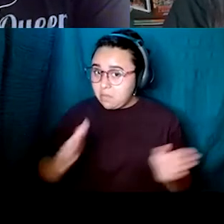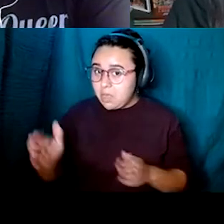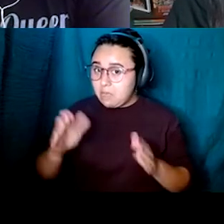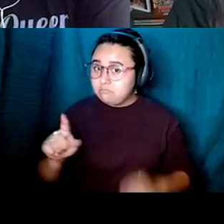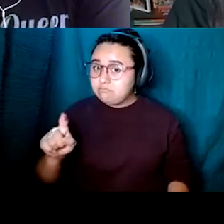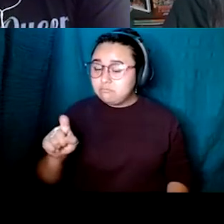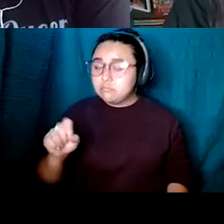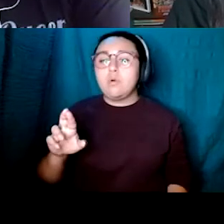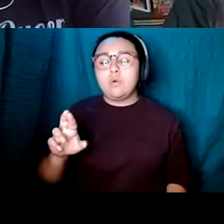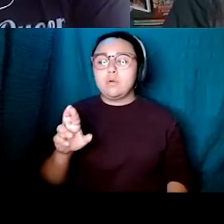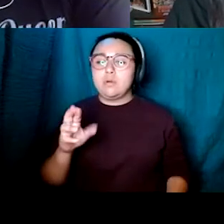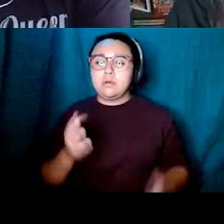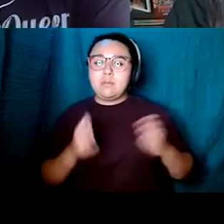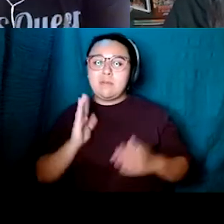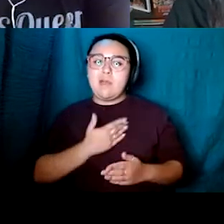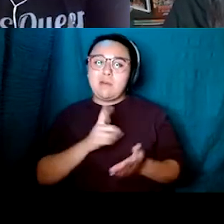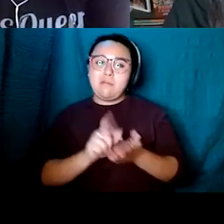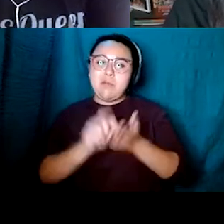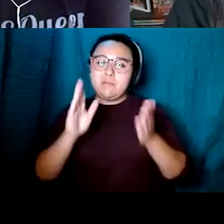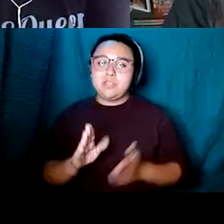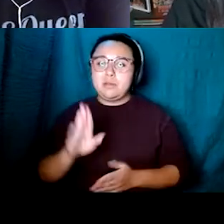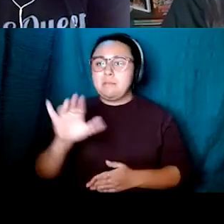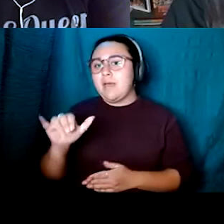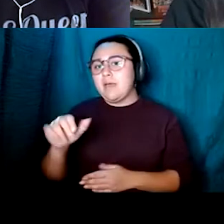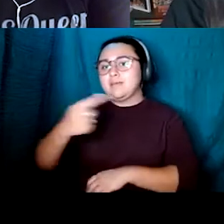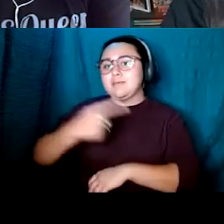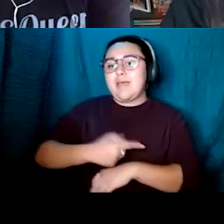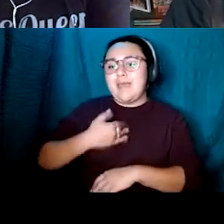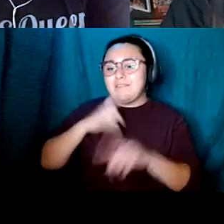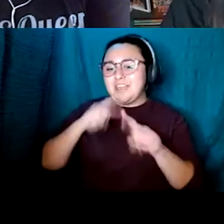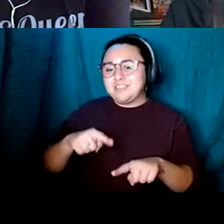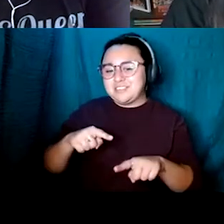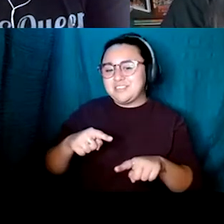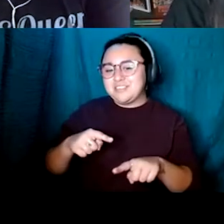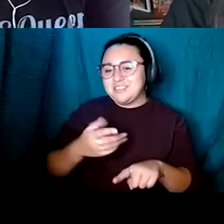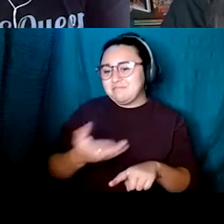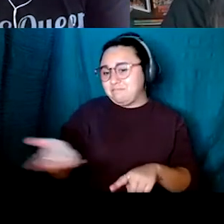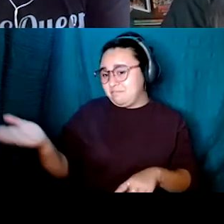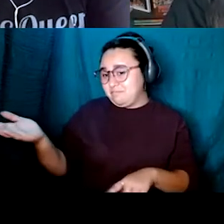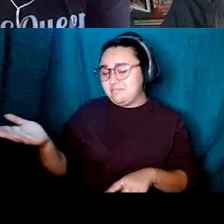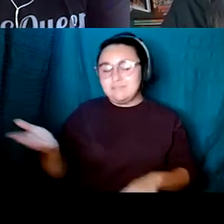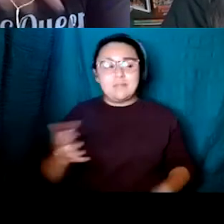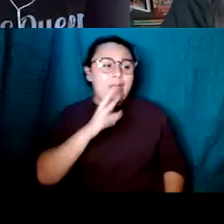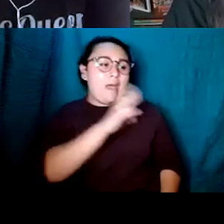our maybe our our publisher by day might have some answers for us about that?